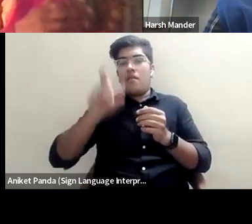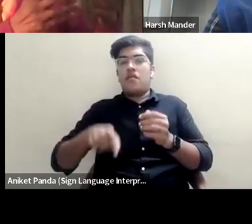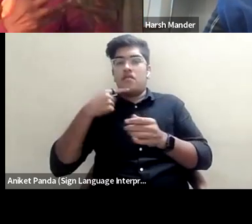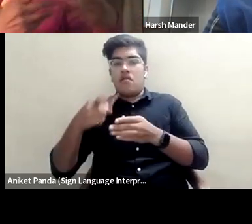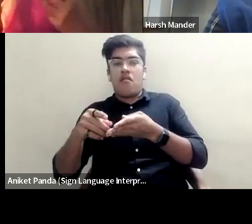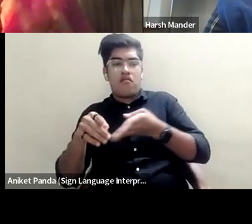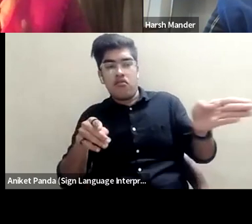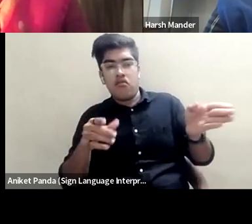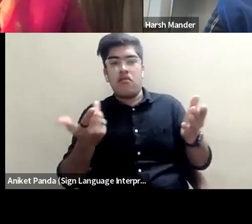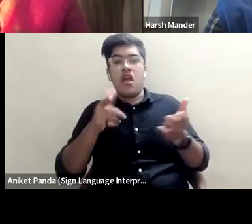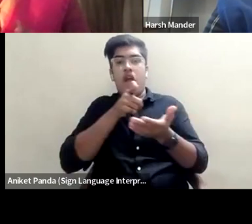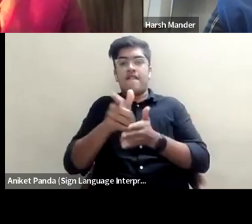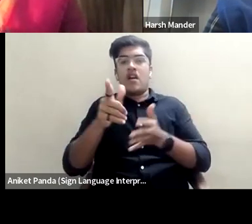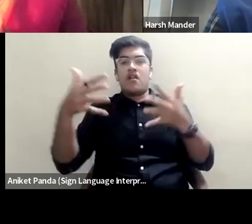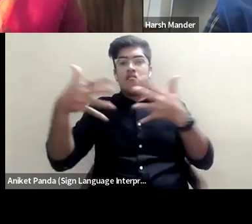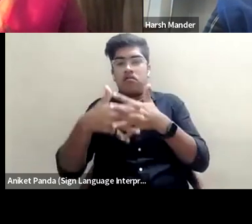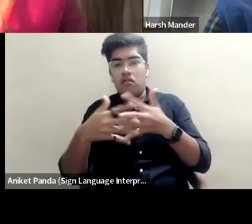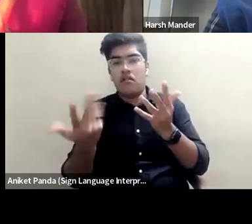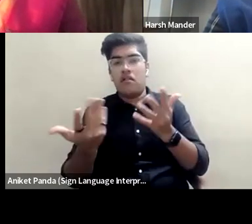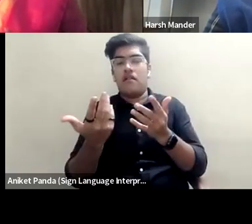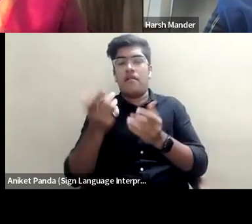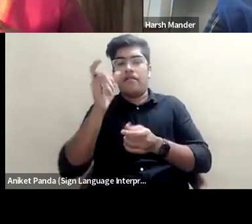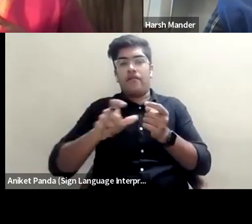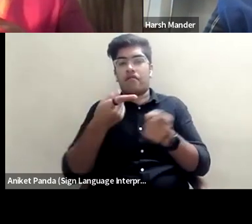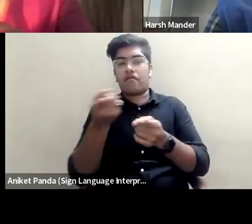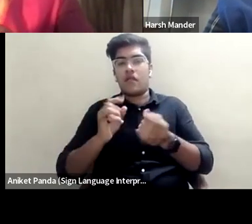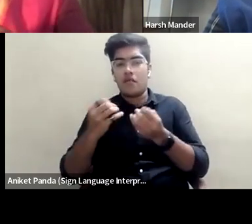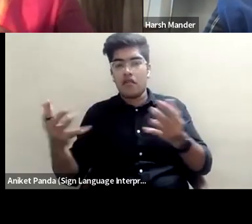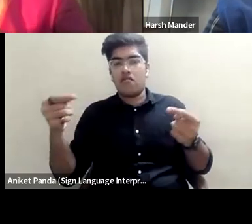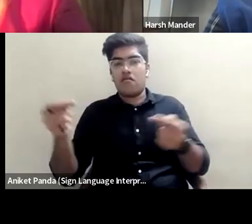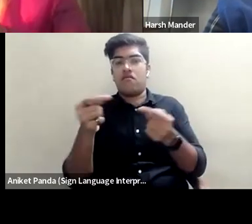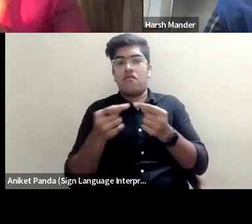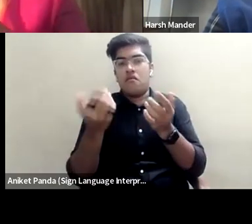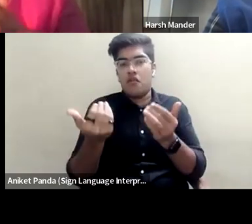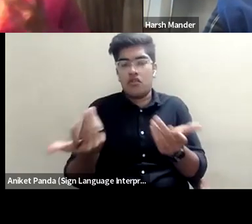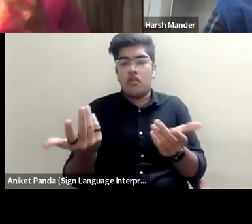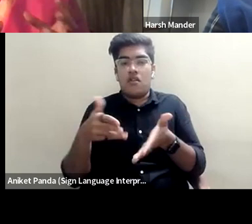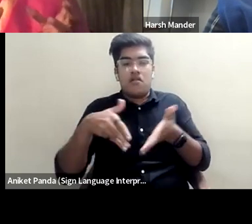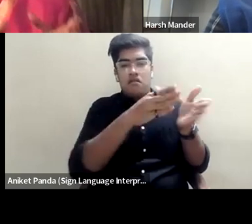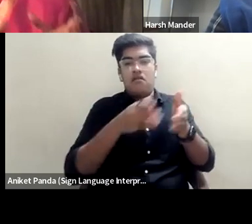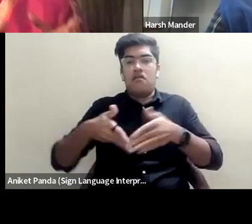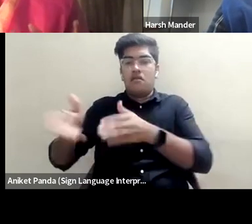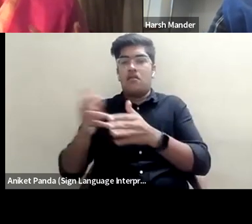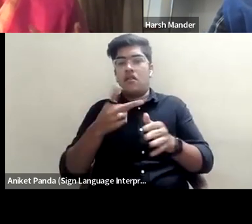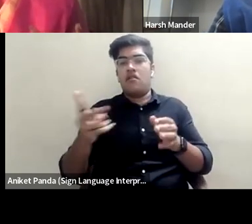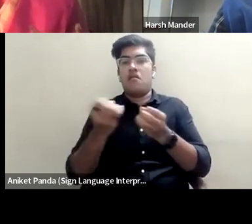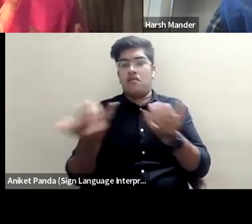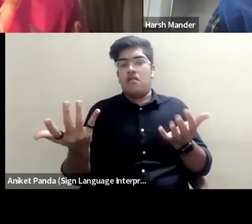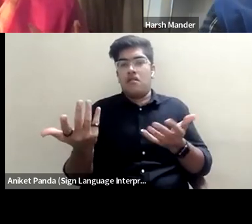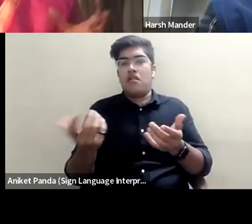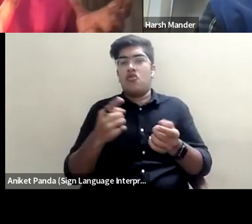villages. Another group will say no, the road should be going in another direction. Now you can give one